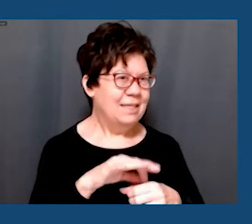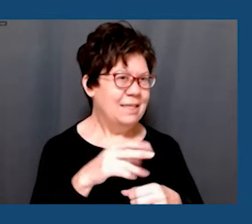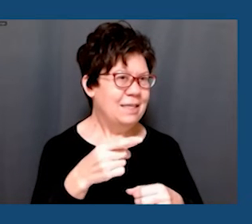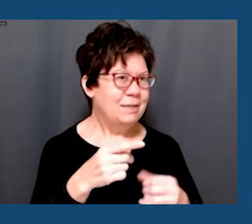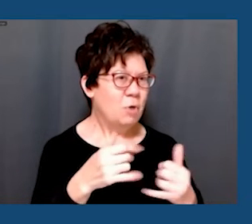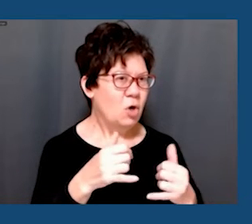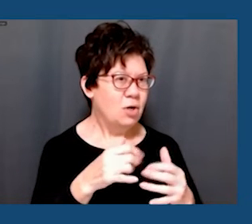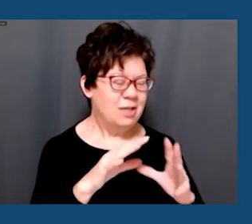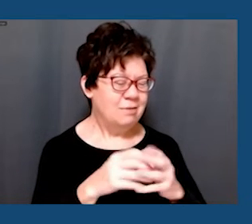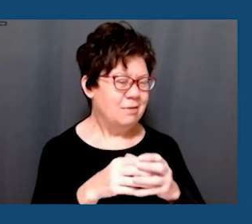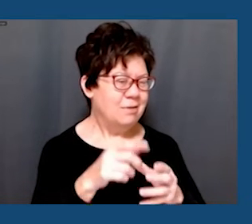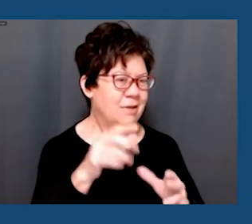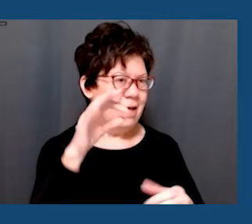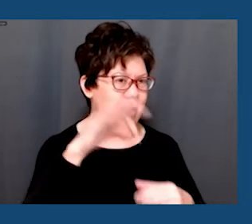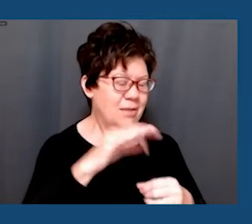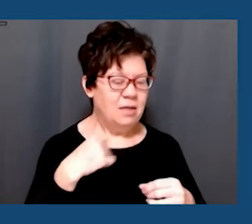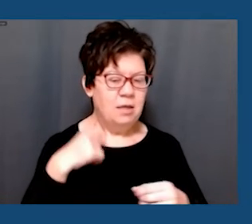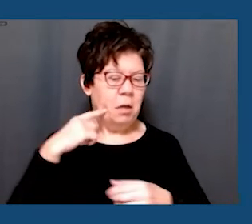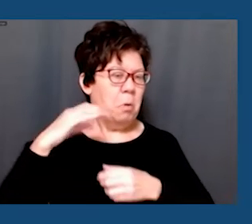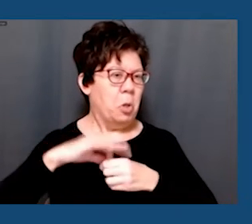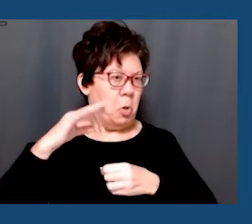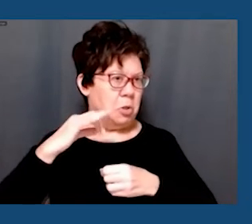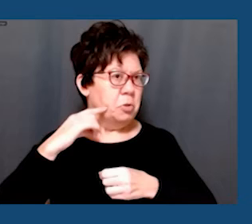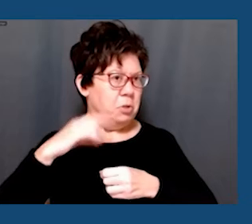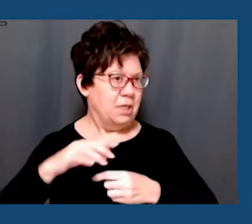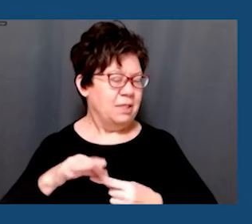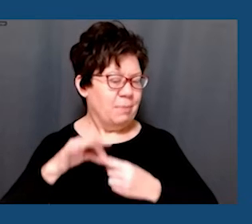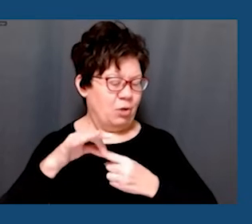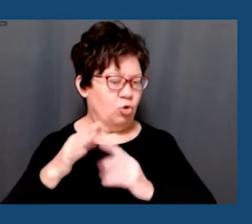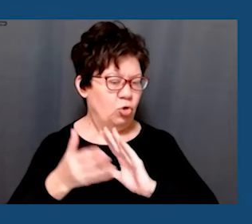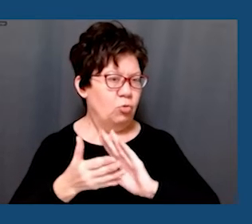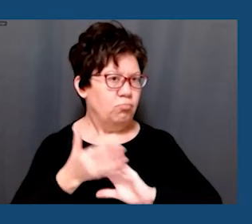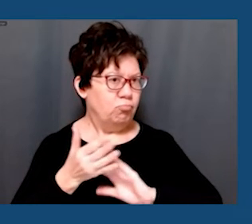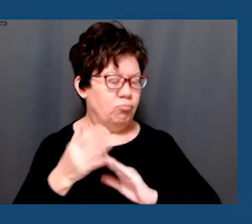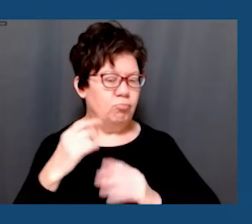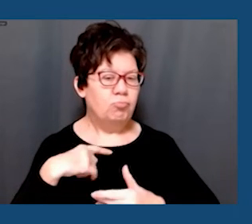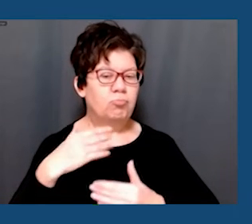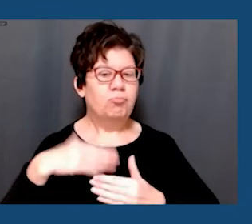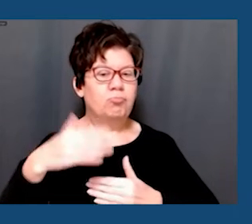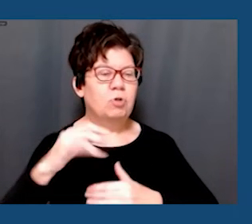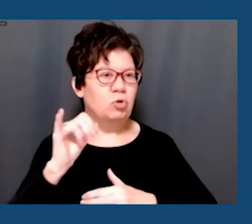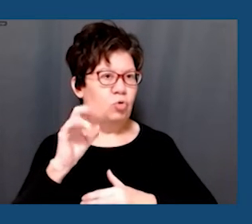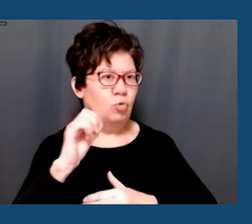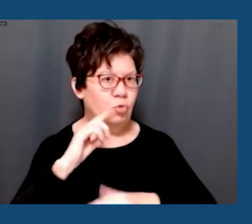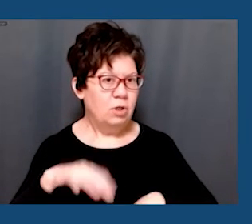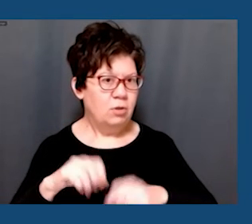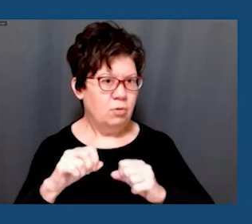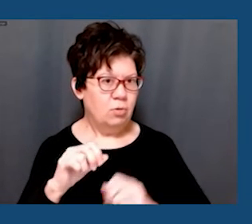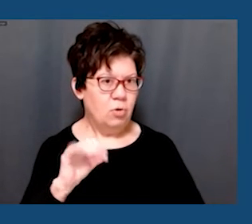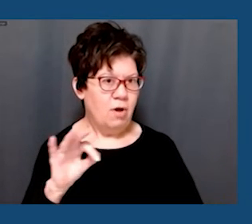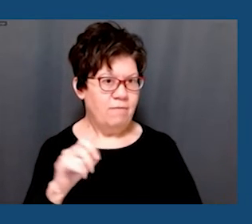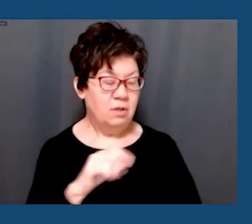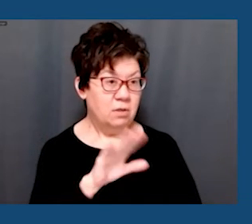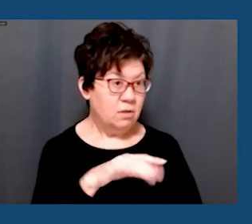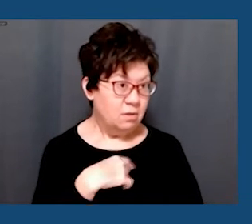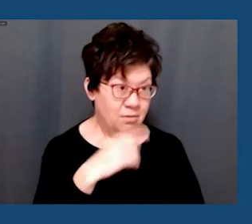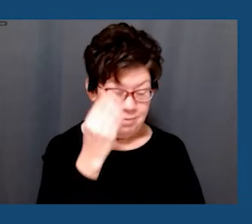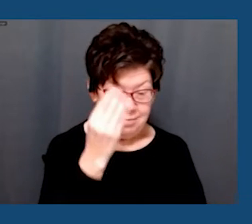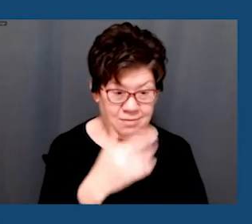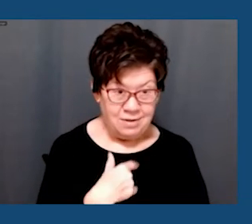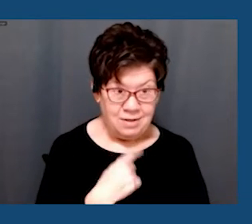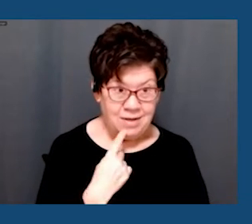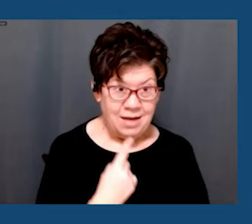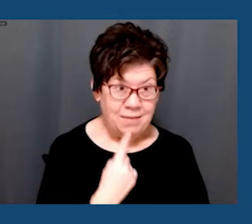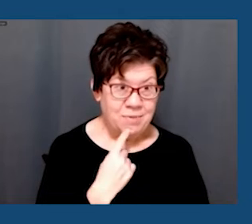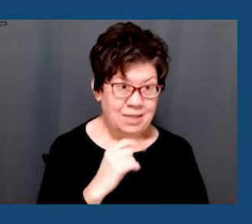a special, took office the following June. I miss the Tea Party. I miss John